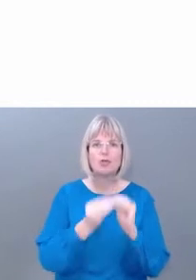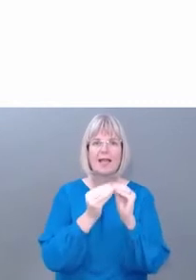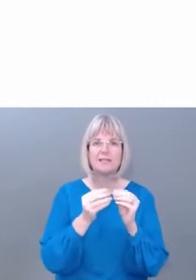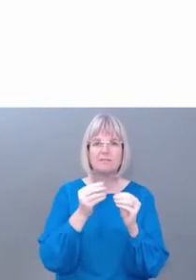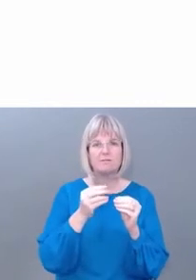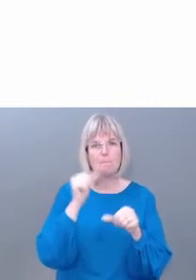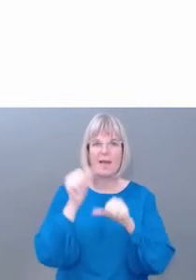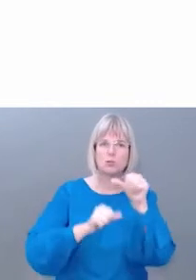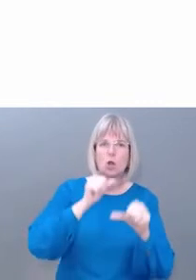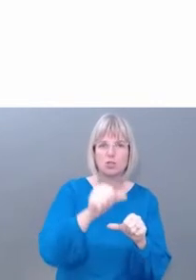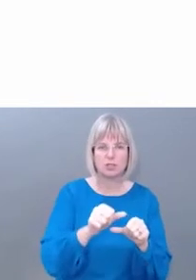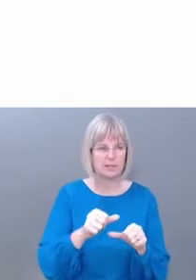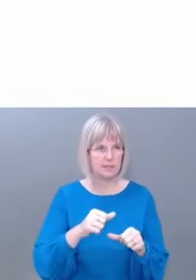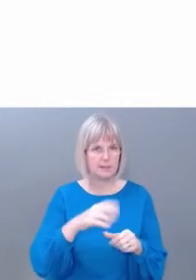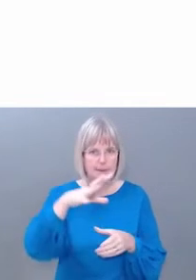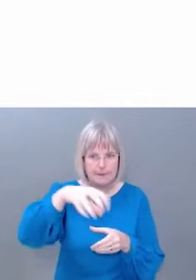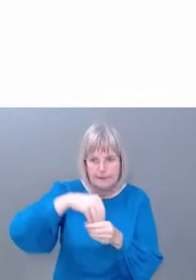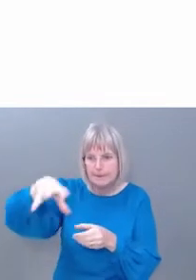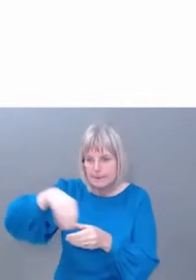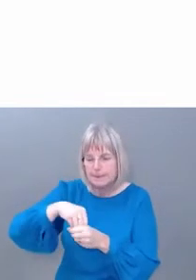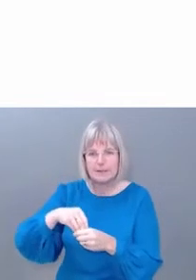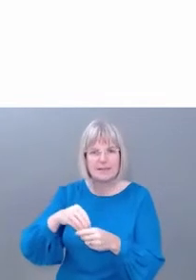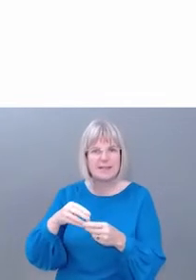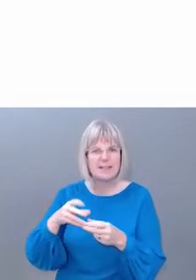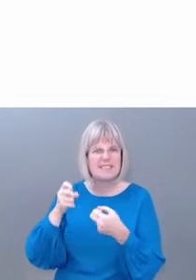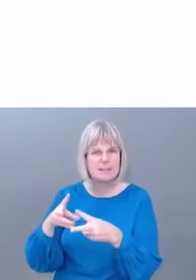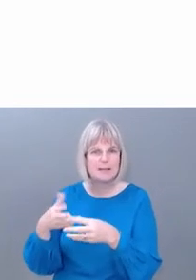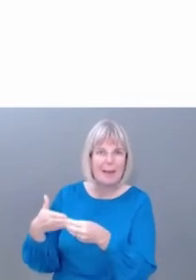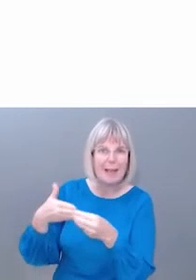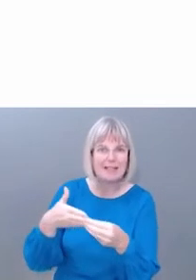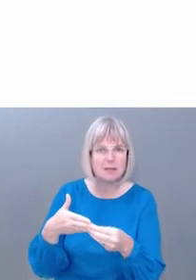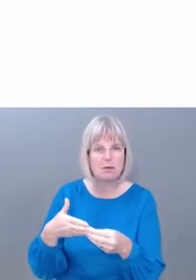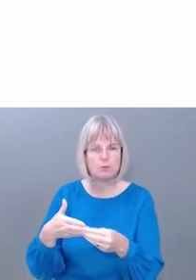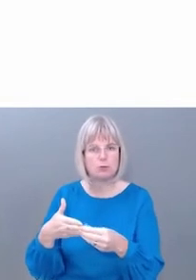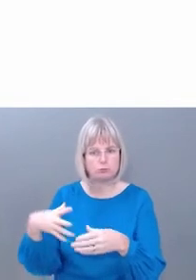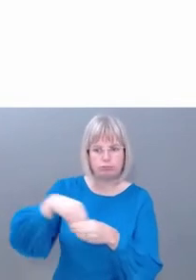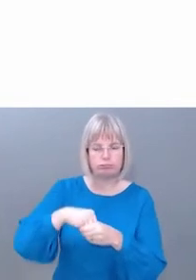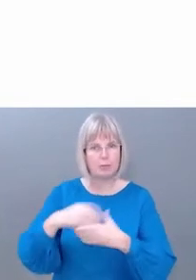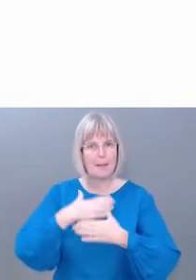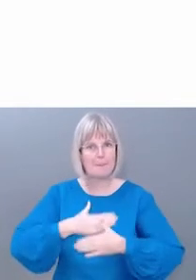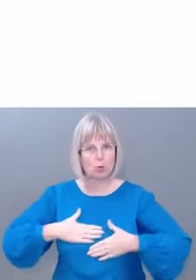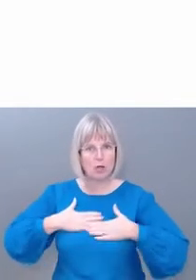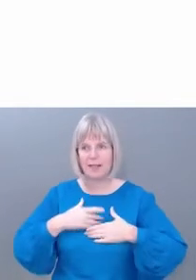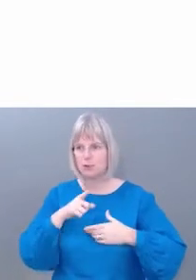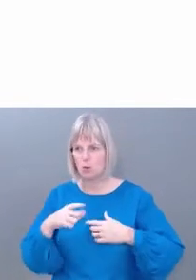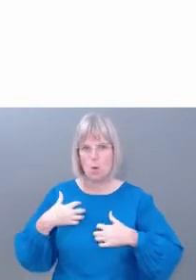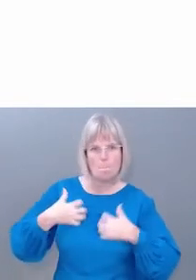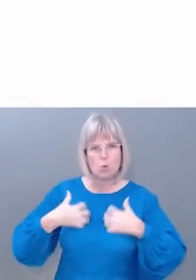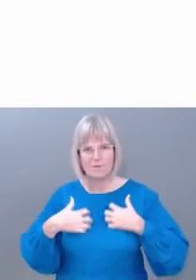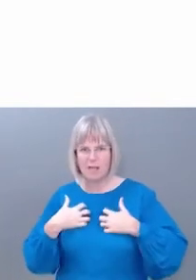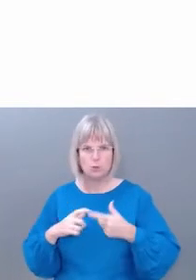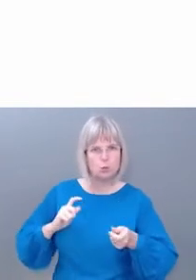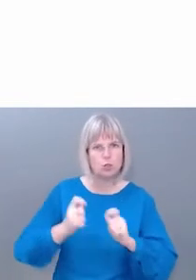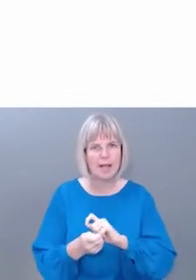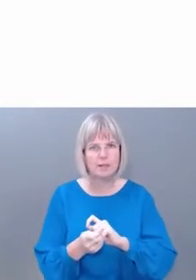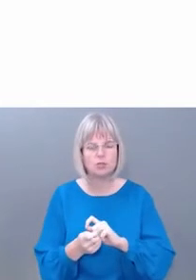system, system leaders, emotionally so that they feel motivated to make a change. And often we feel, and the National Synergy team feel,